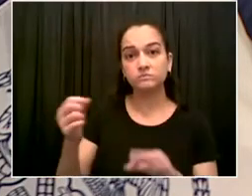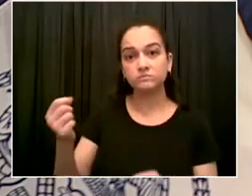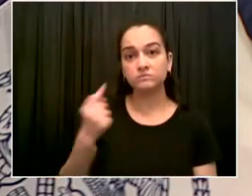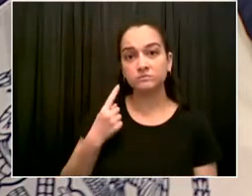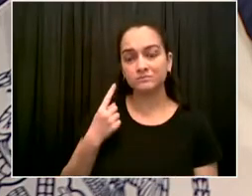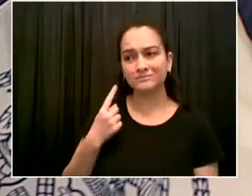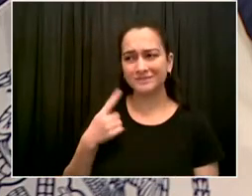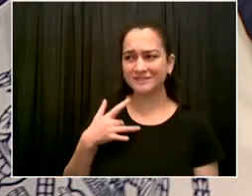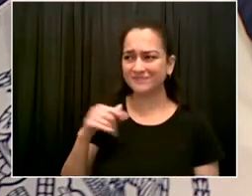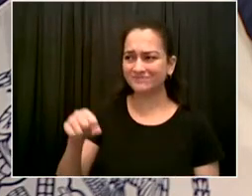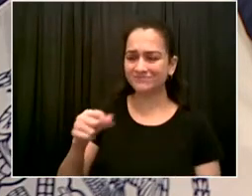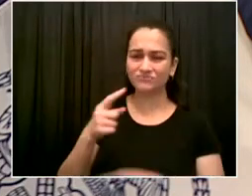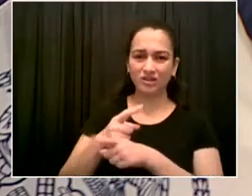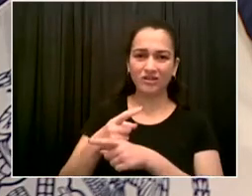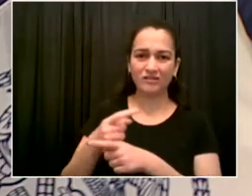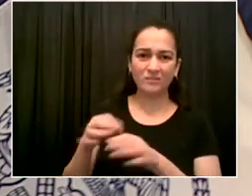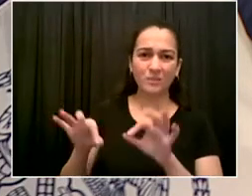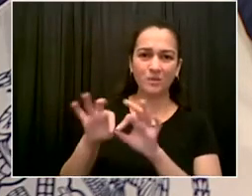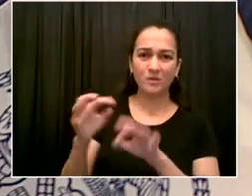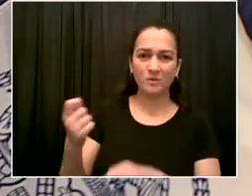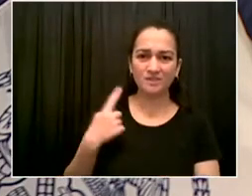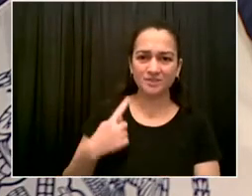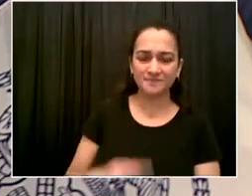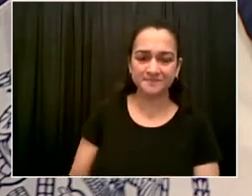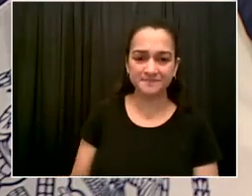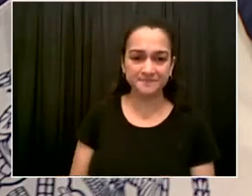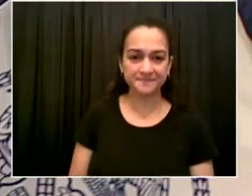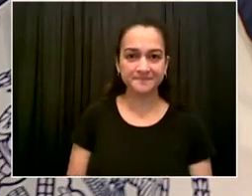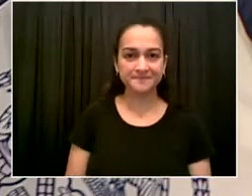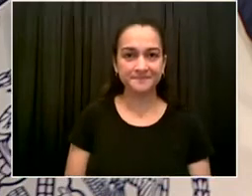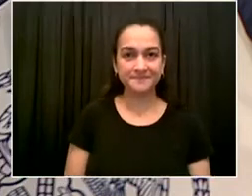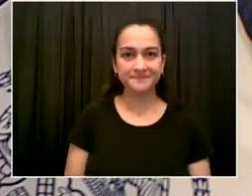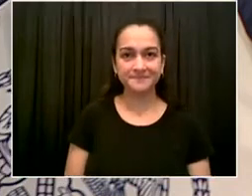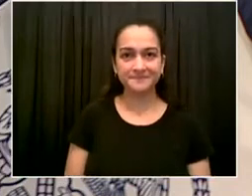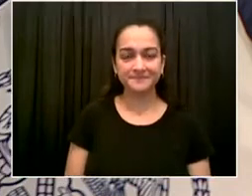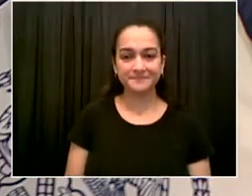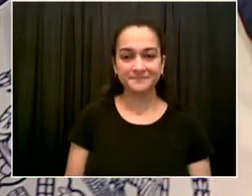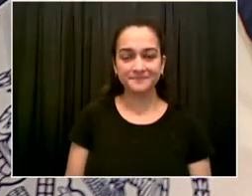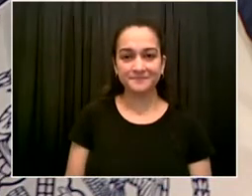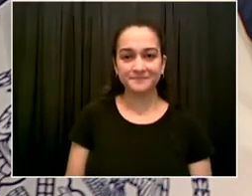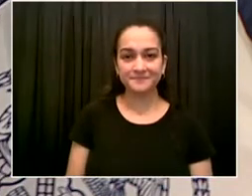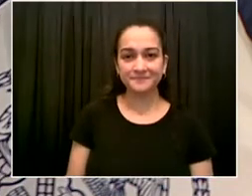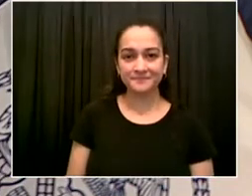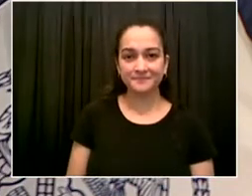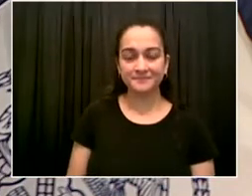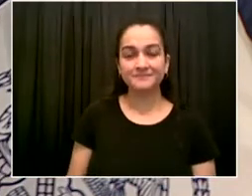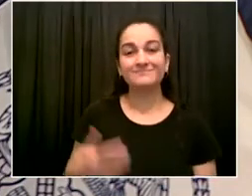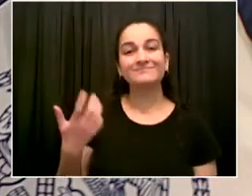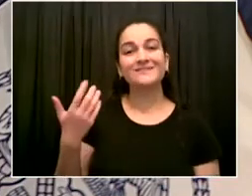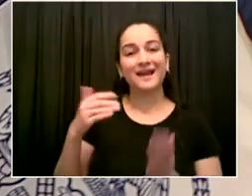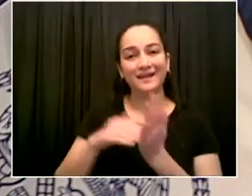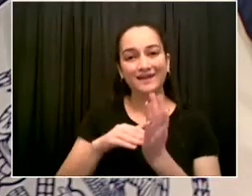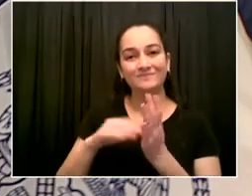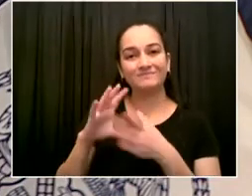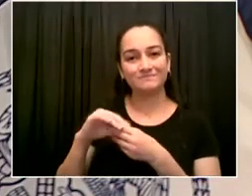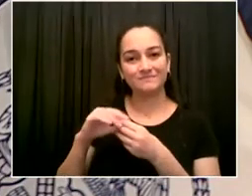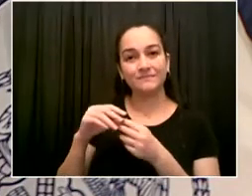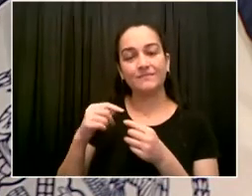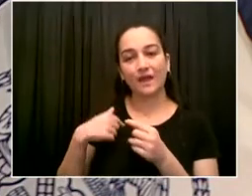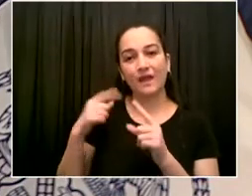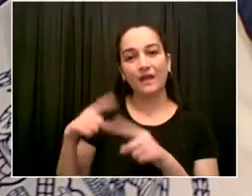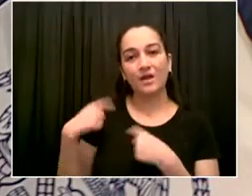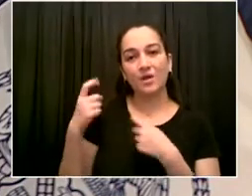people both in the government and partners outside to get to what I think is the right decision. Then I'll talk about the